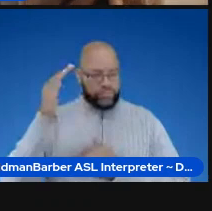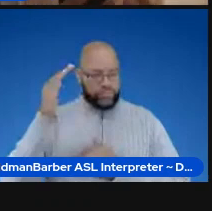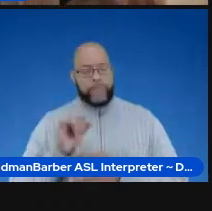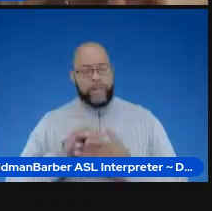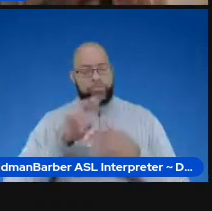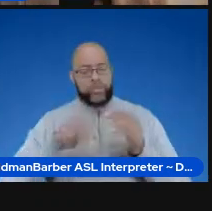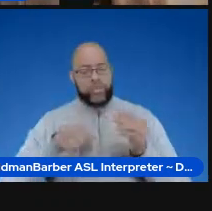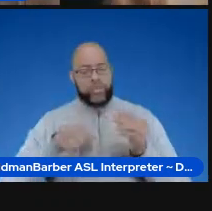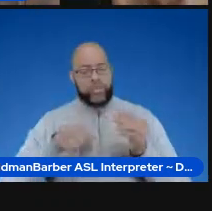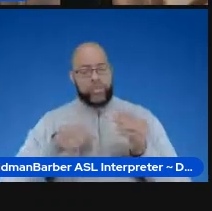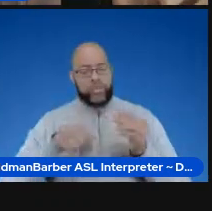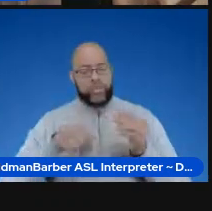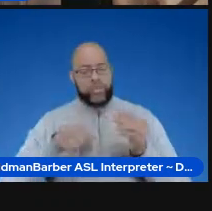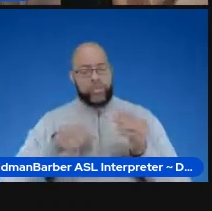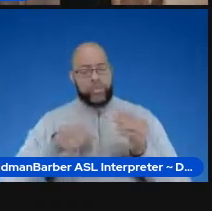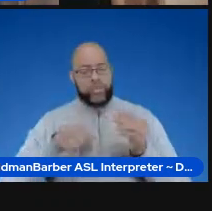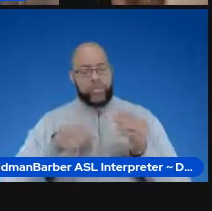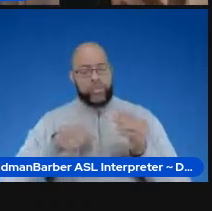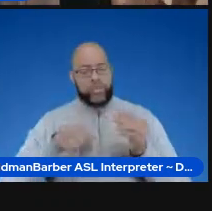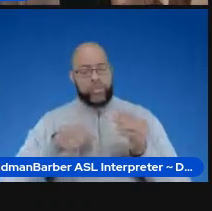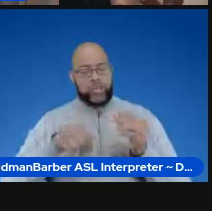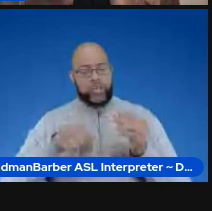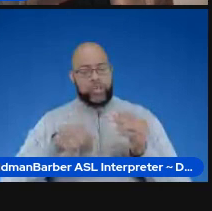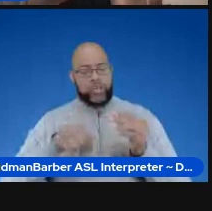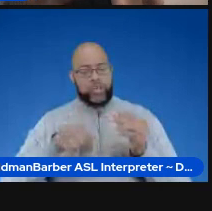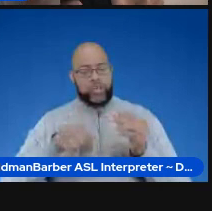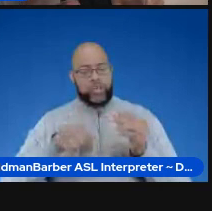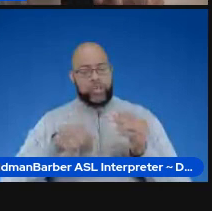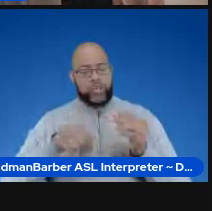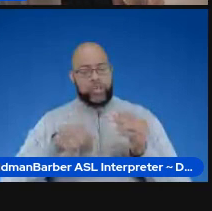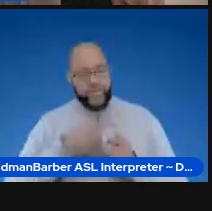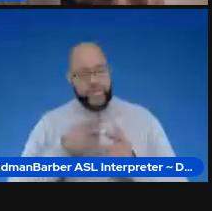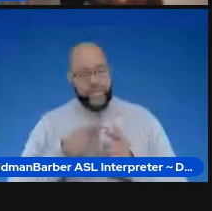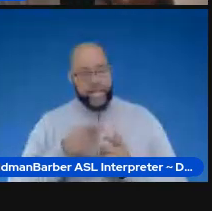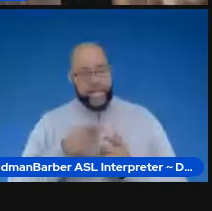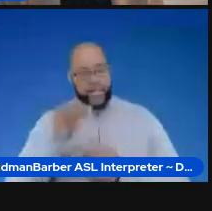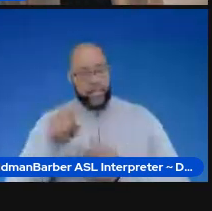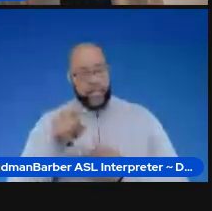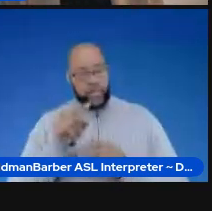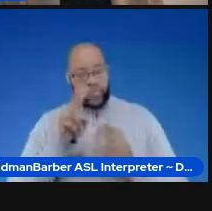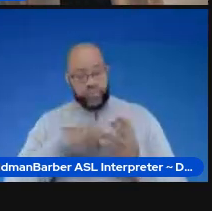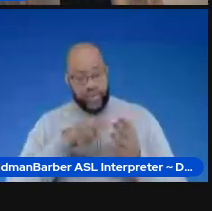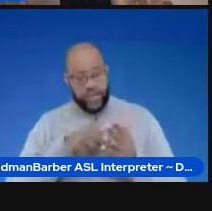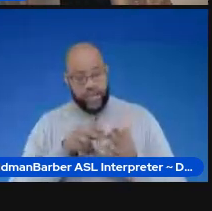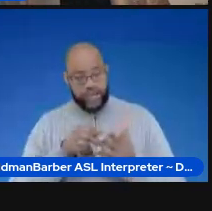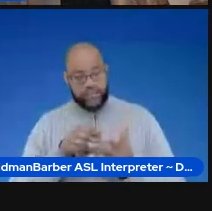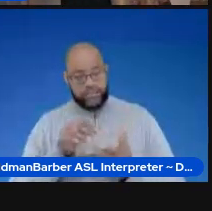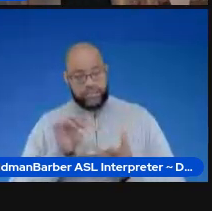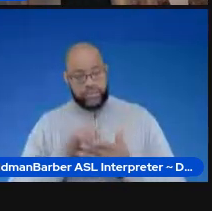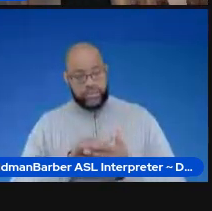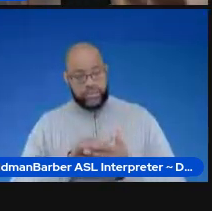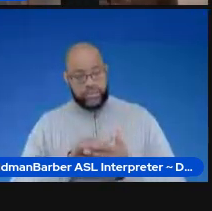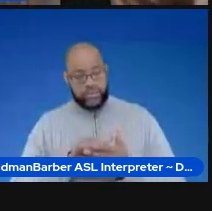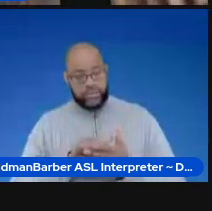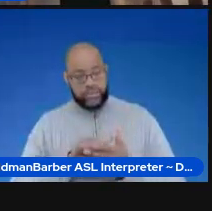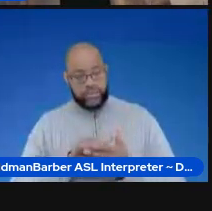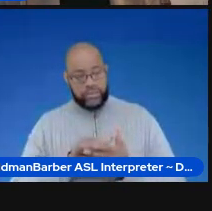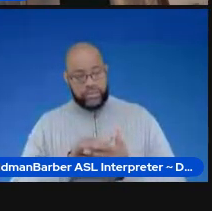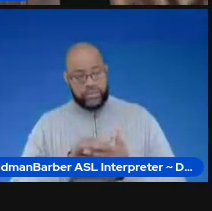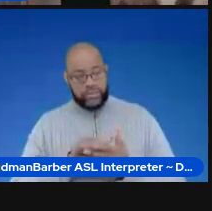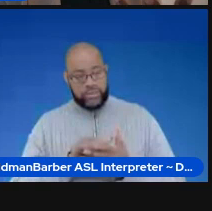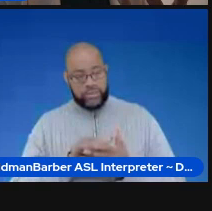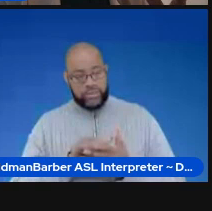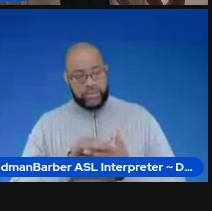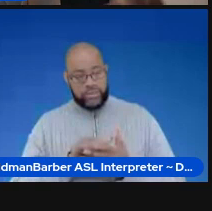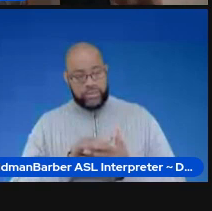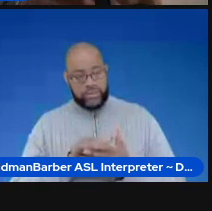of this increase in chain length. But then, if you read the literature would suggest that this increase